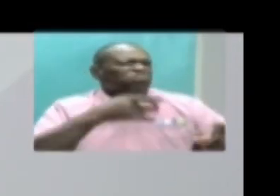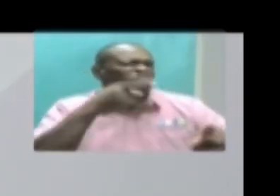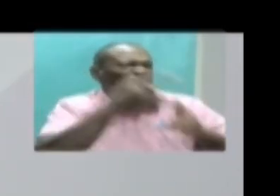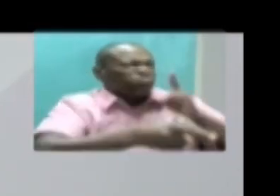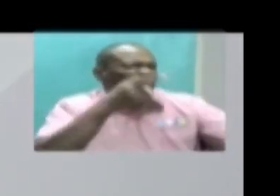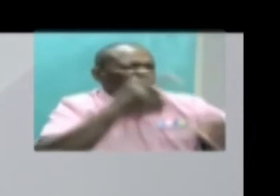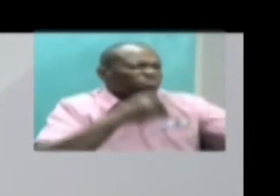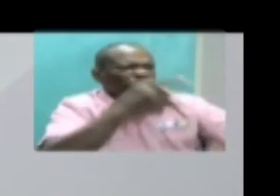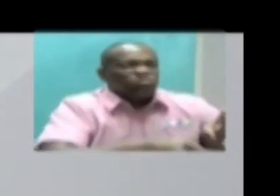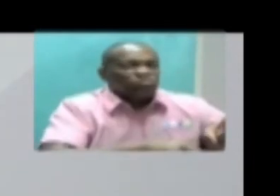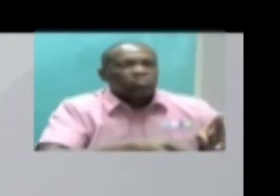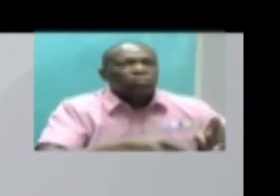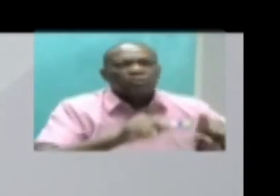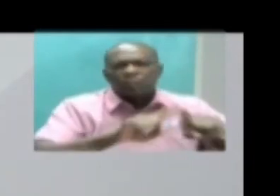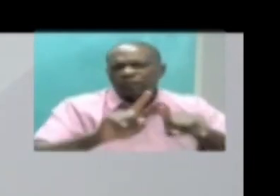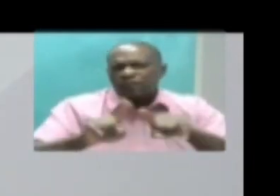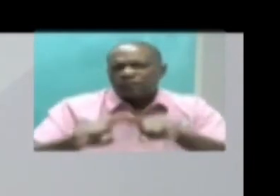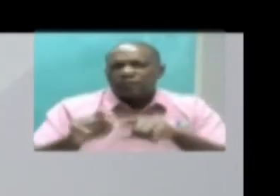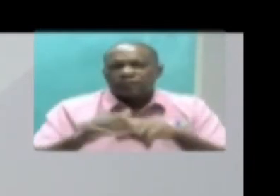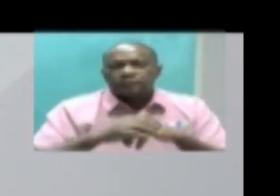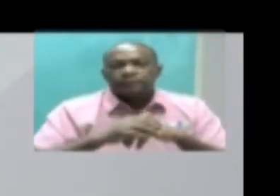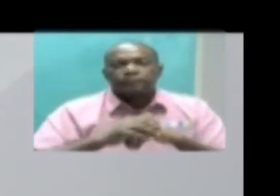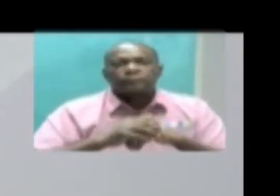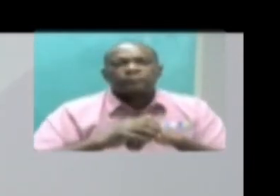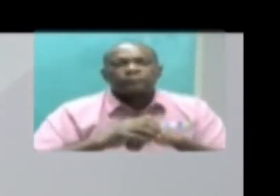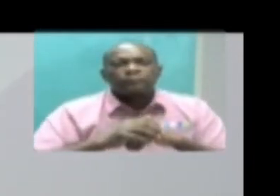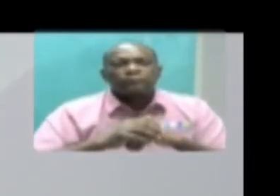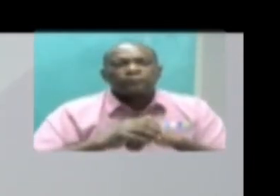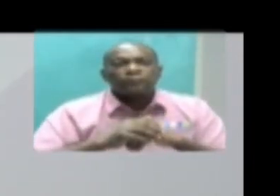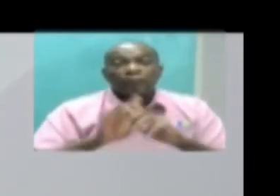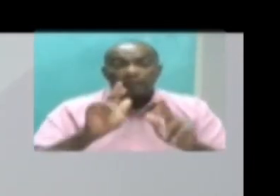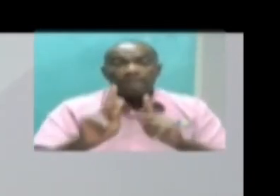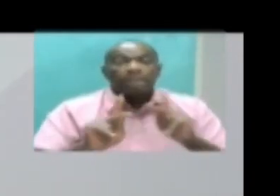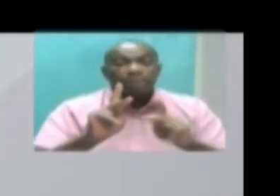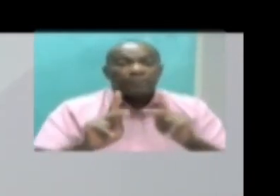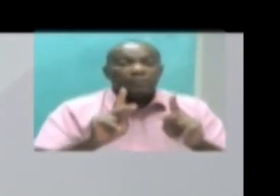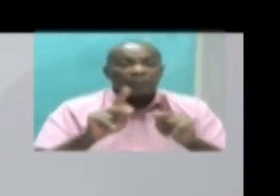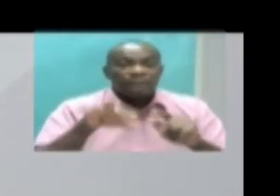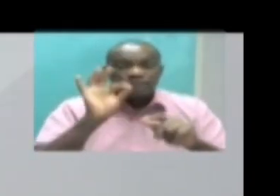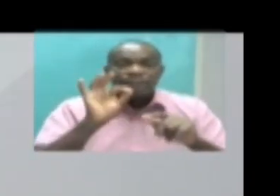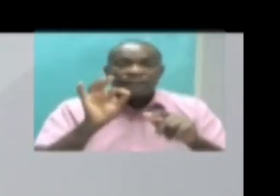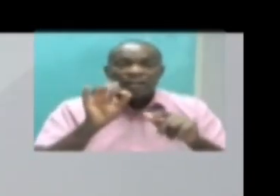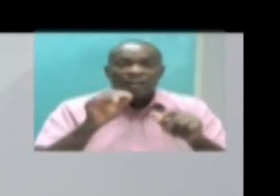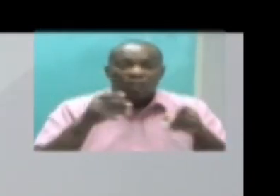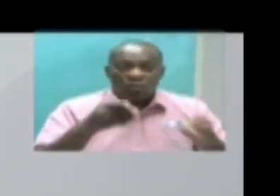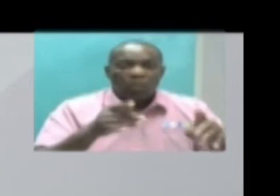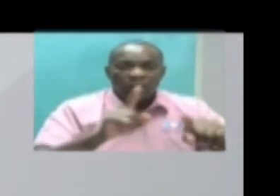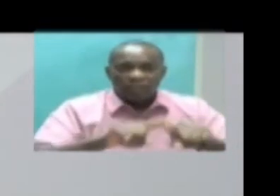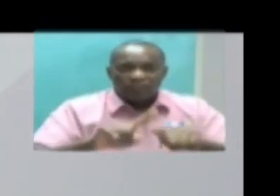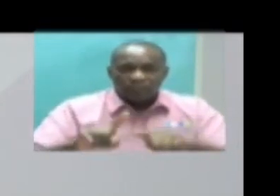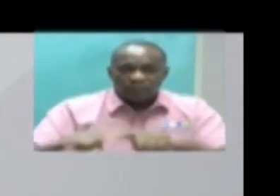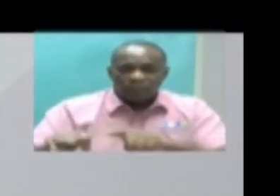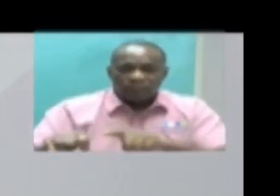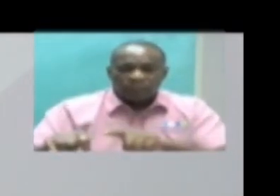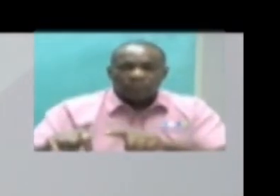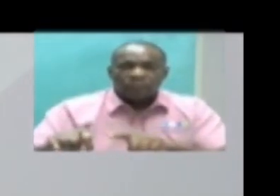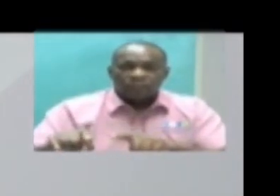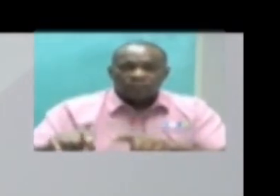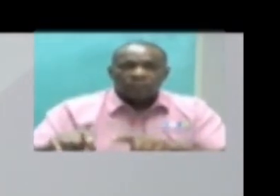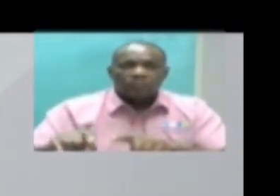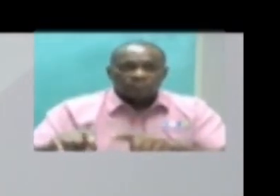is people have found a way to, in terms of what they feed upon. There's a saying that what you eat, you become.